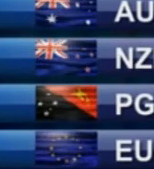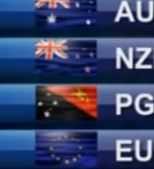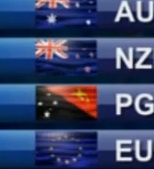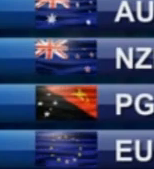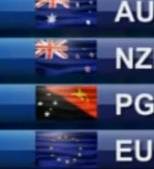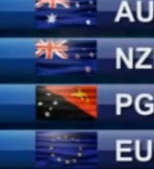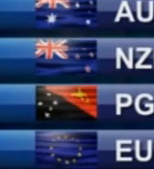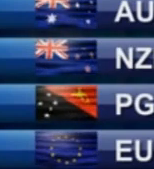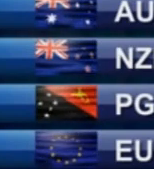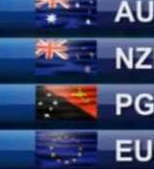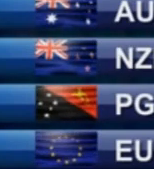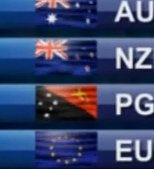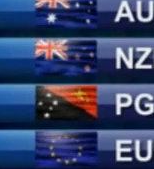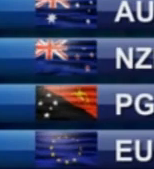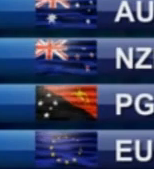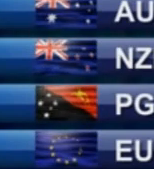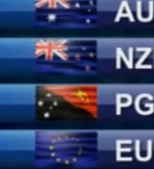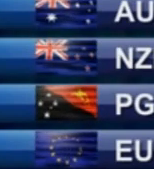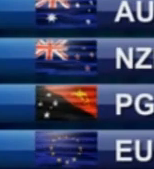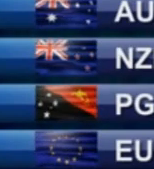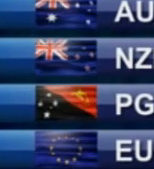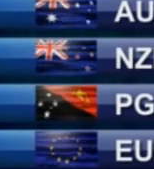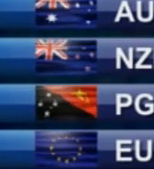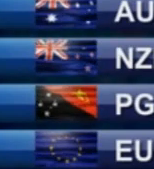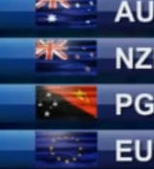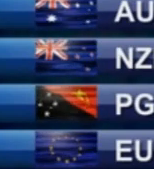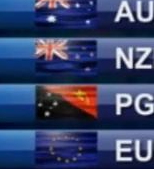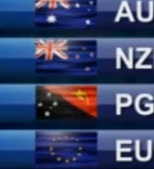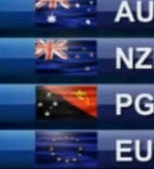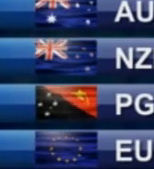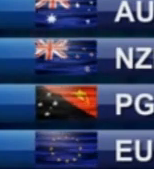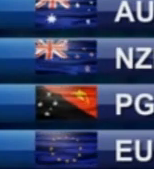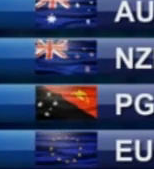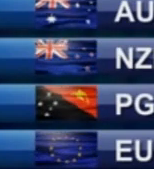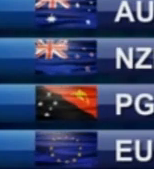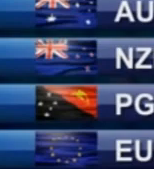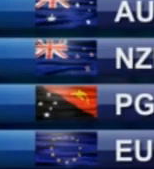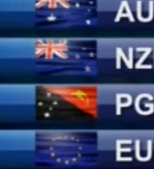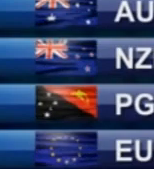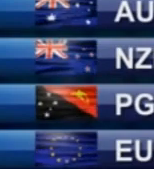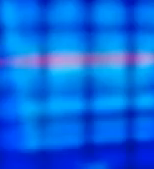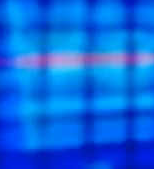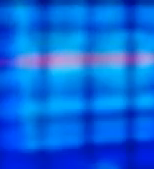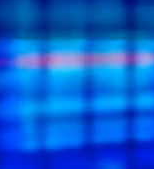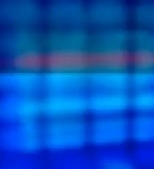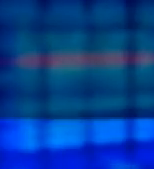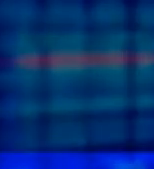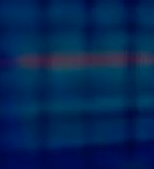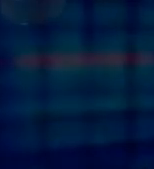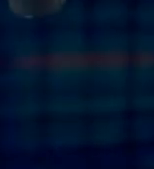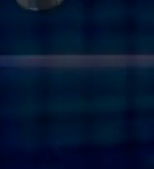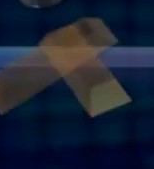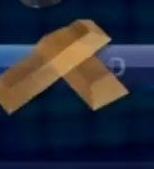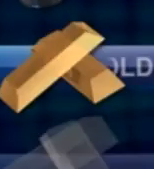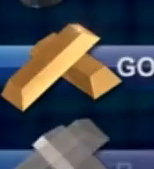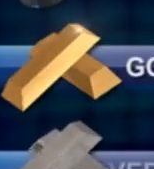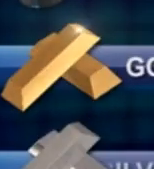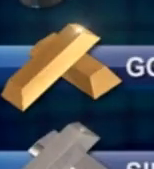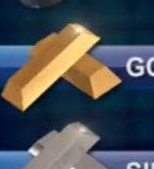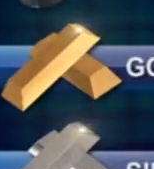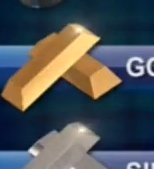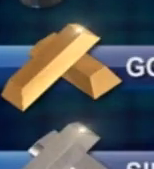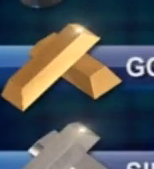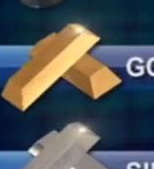yuan and the Aussie dollar, but slipped slightly against the other currencies we cover. Now, prices were mixed on the